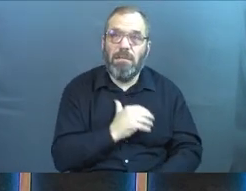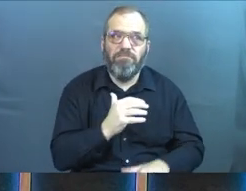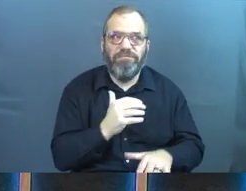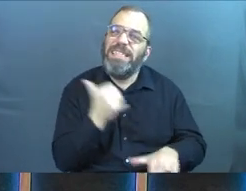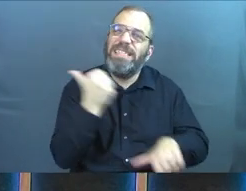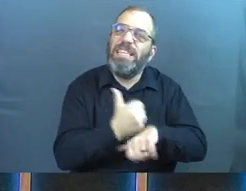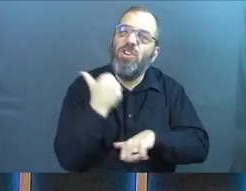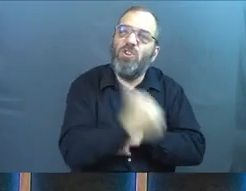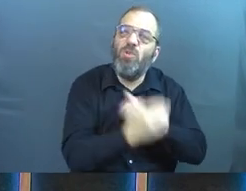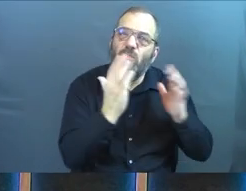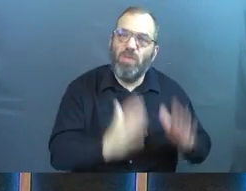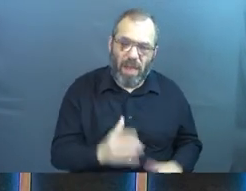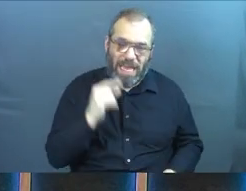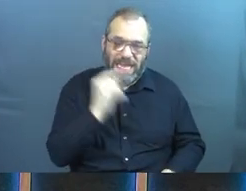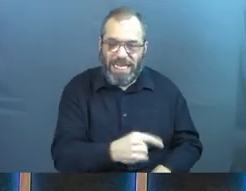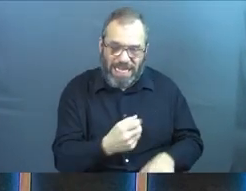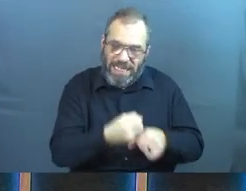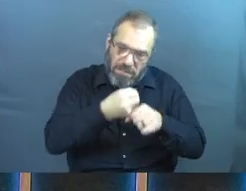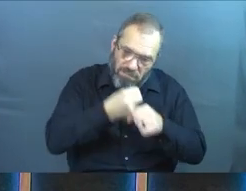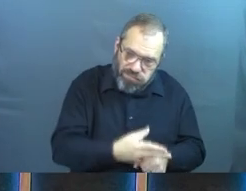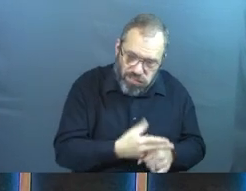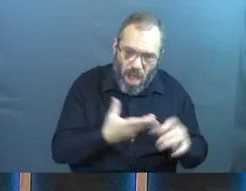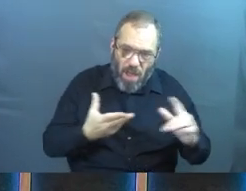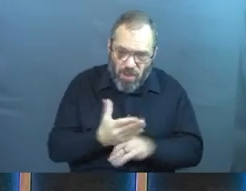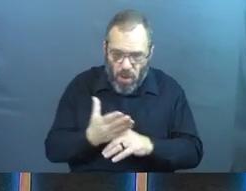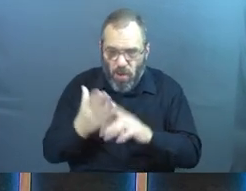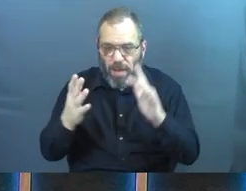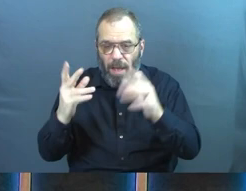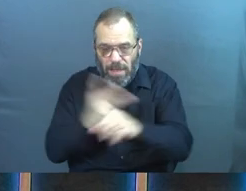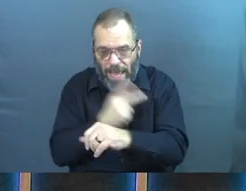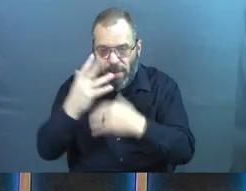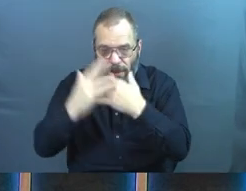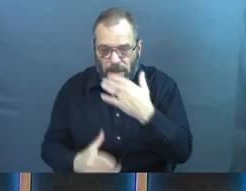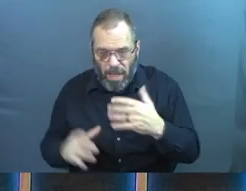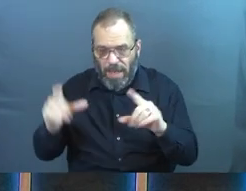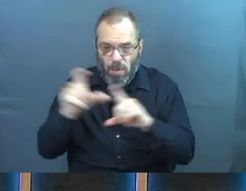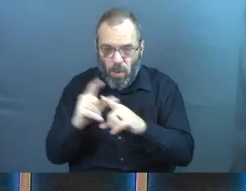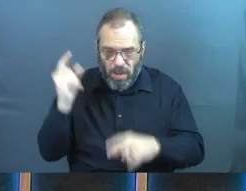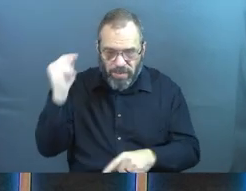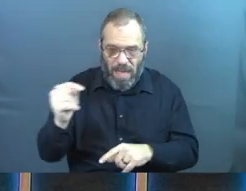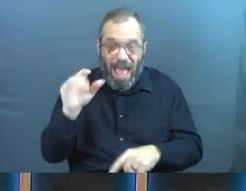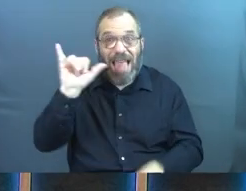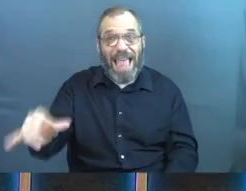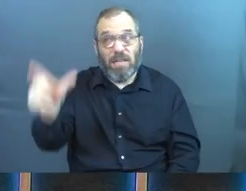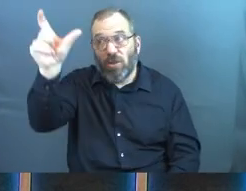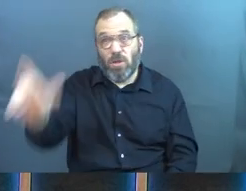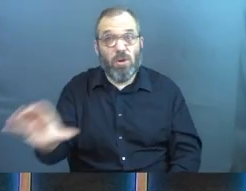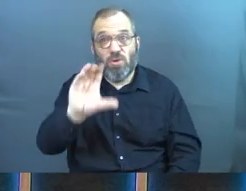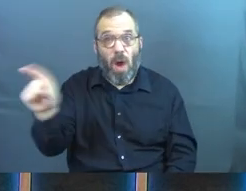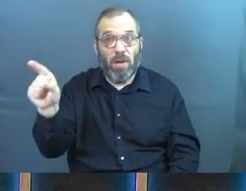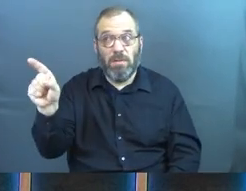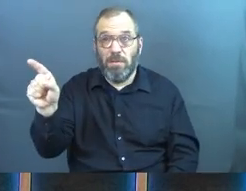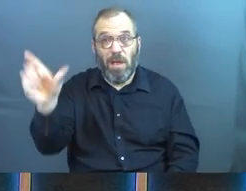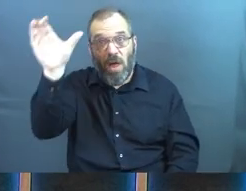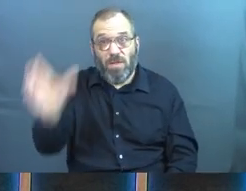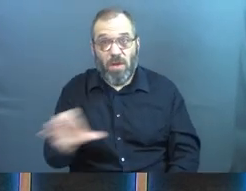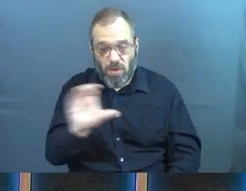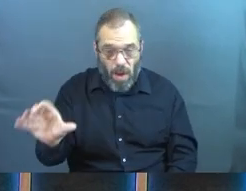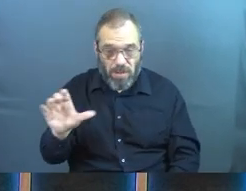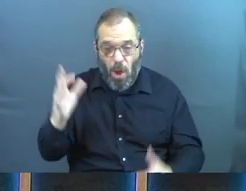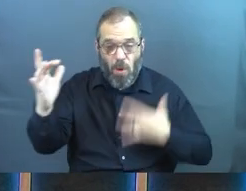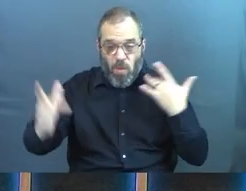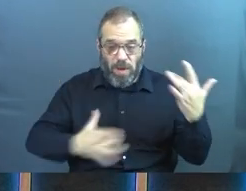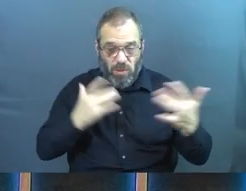accuser. And they defeated him, verse 11, by the blood of the Lamb and the word of their testimony. That's the cross.